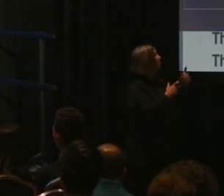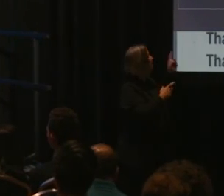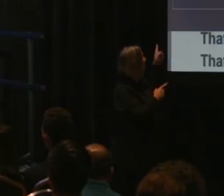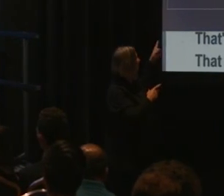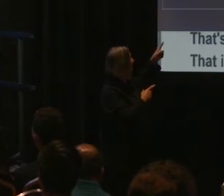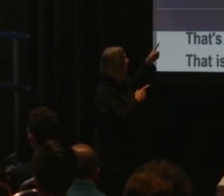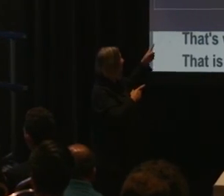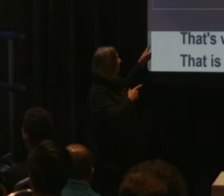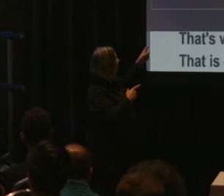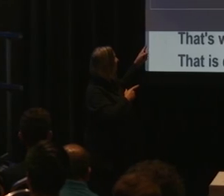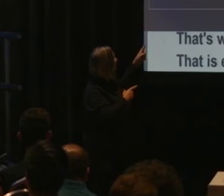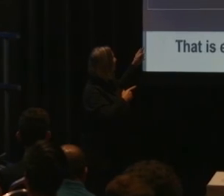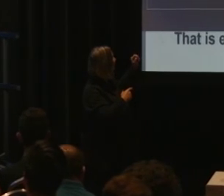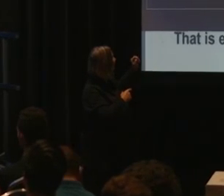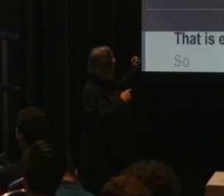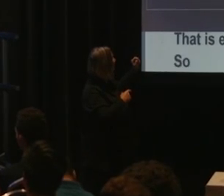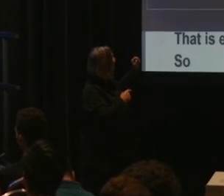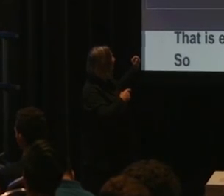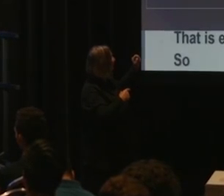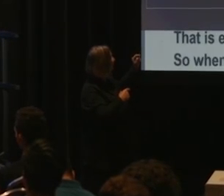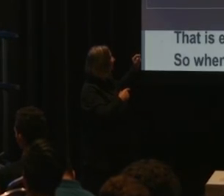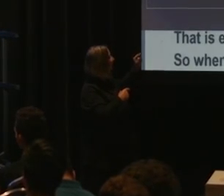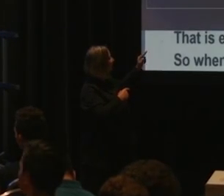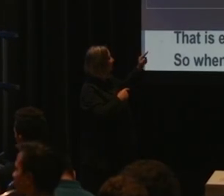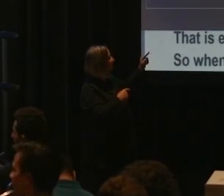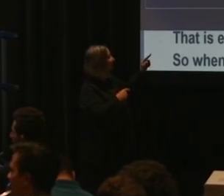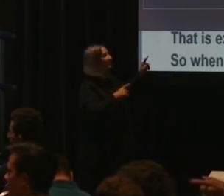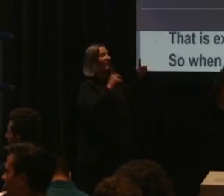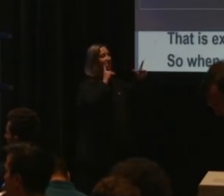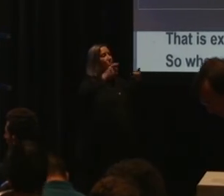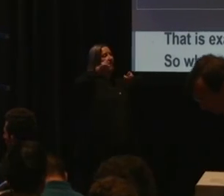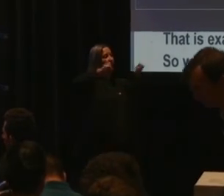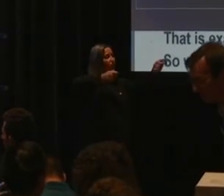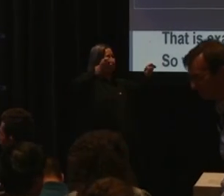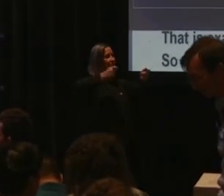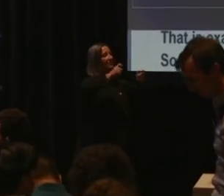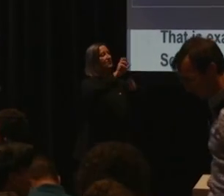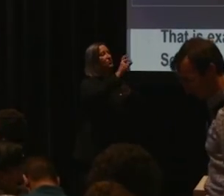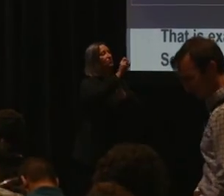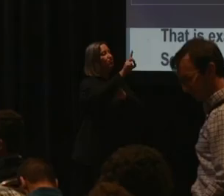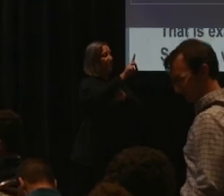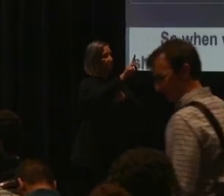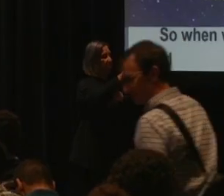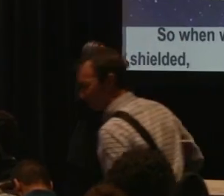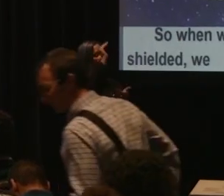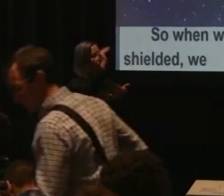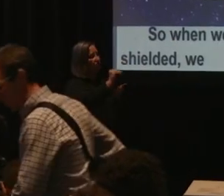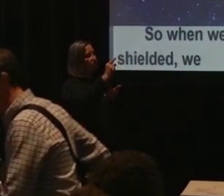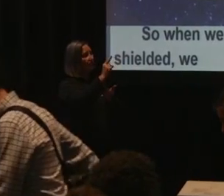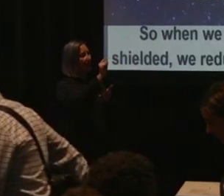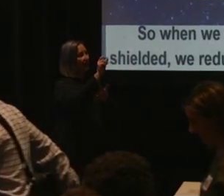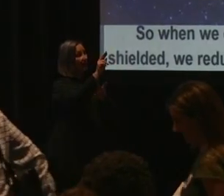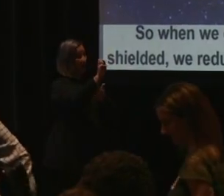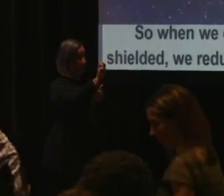we want. So when we control our outdoor light so that it's shielded, we reduce glare. I have